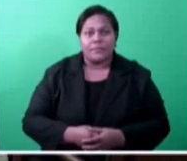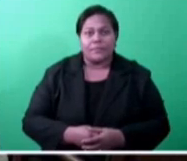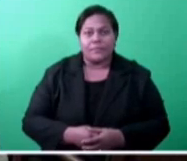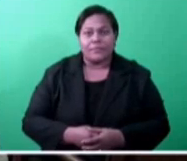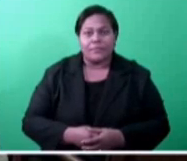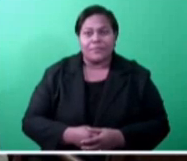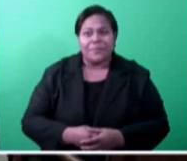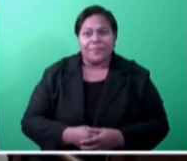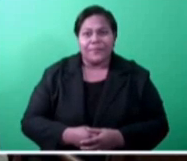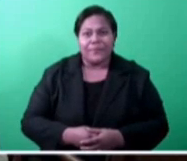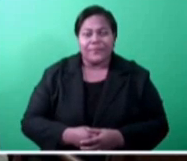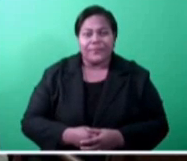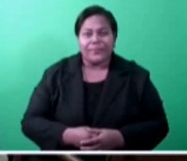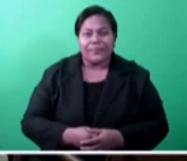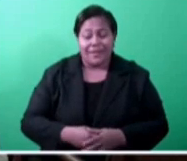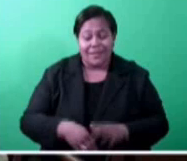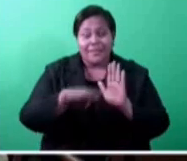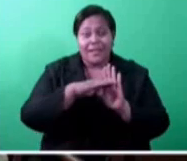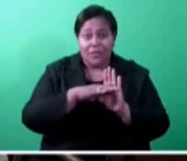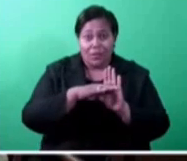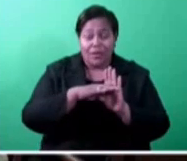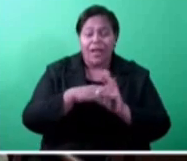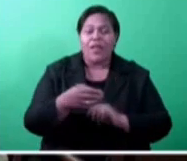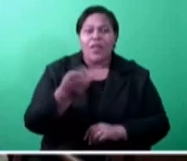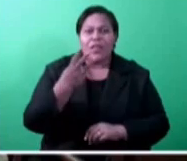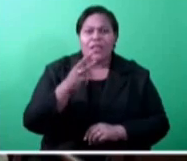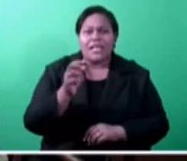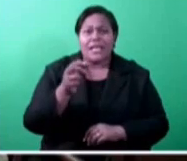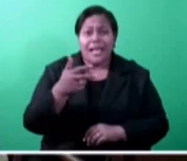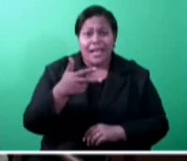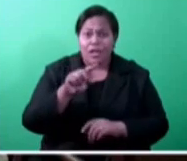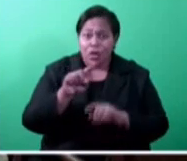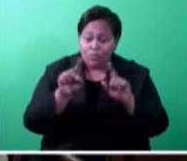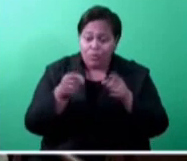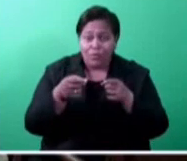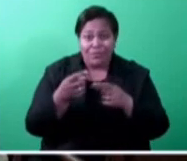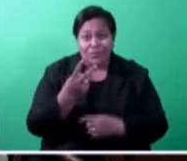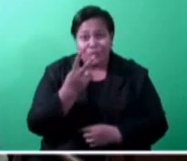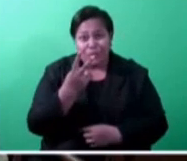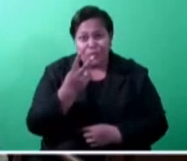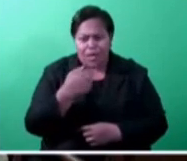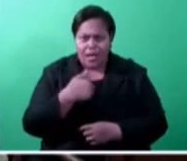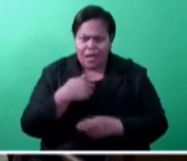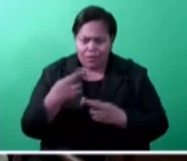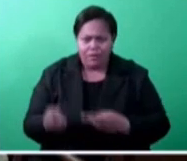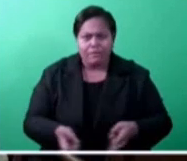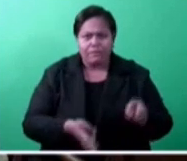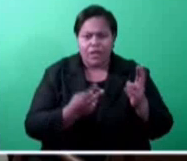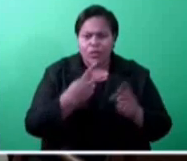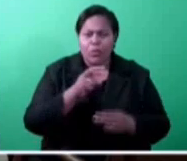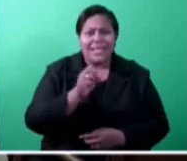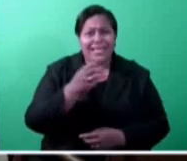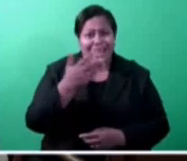Under Standing Order 38, Clause 2, I refer the 2019 Annual